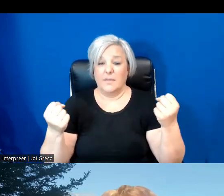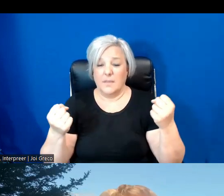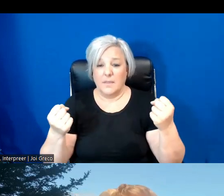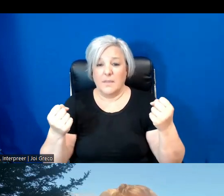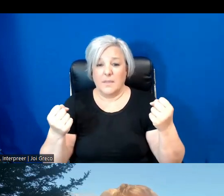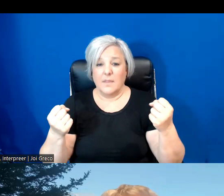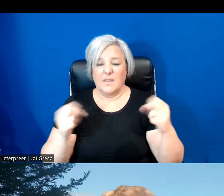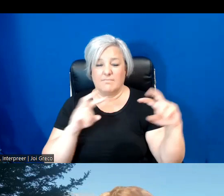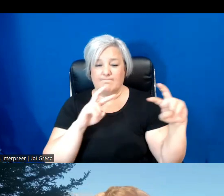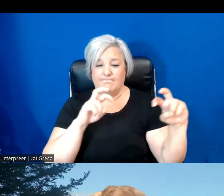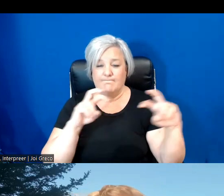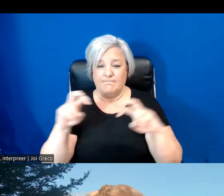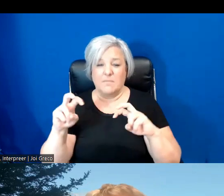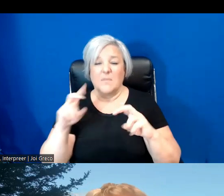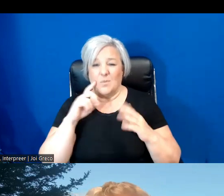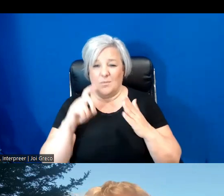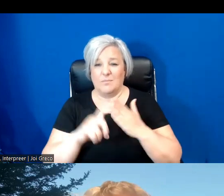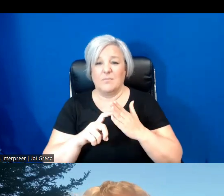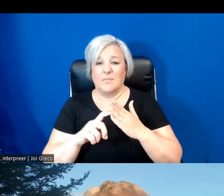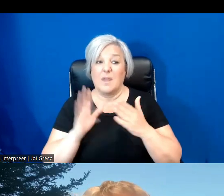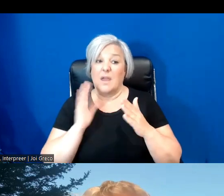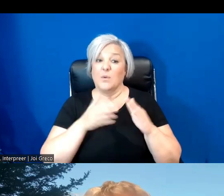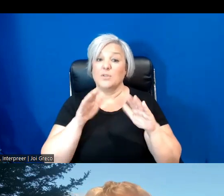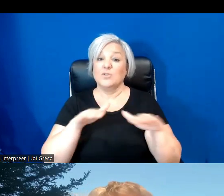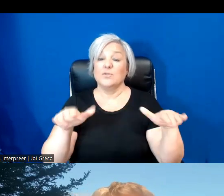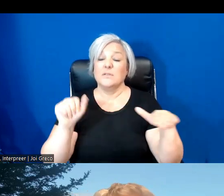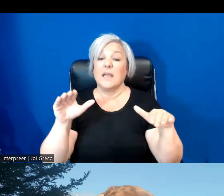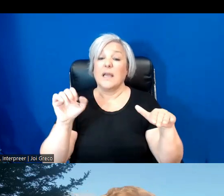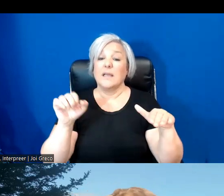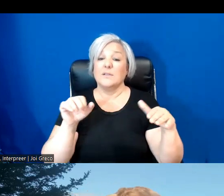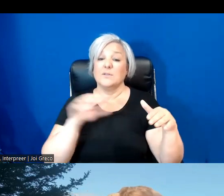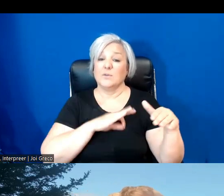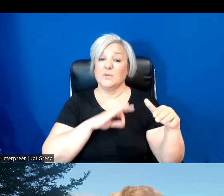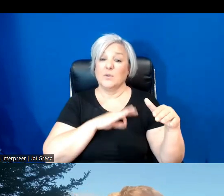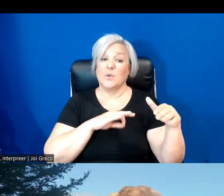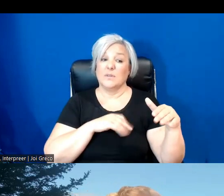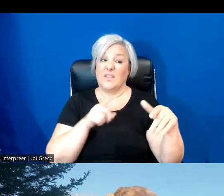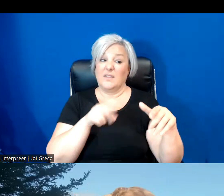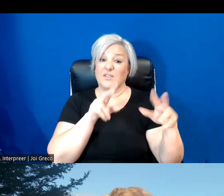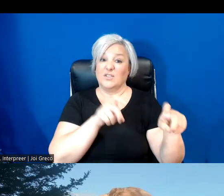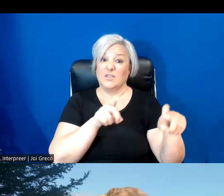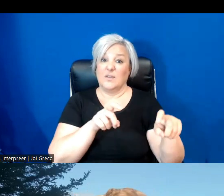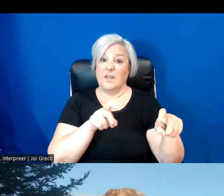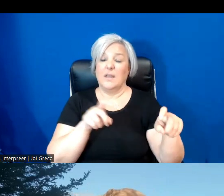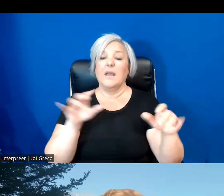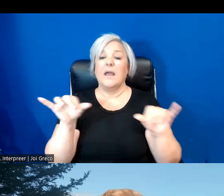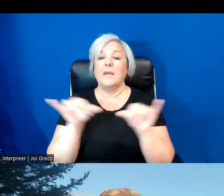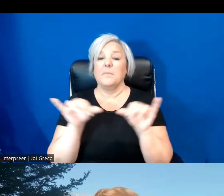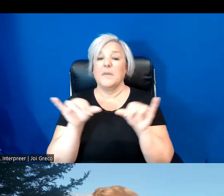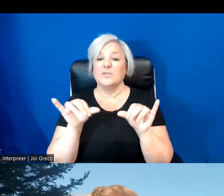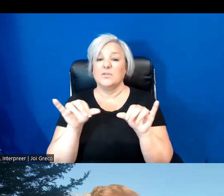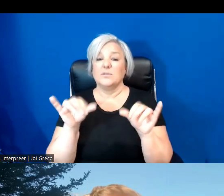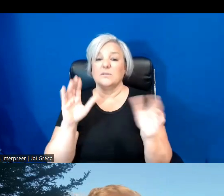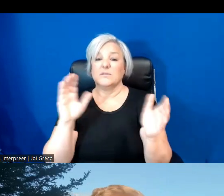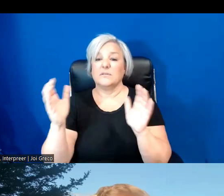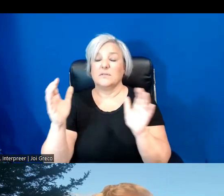was analyzed, and we were able to look at our children's ACE scores from that survey and look at measures, all sorts of